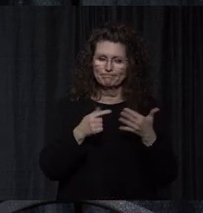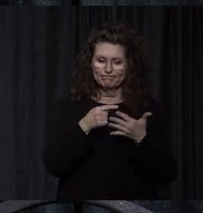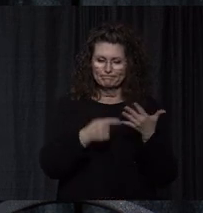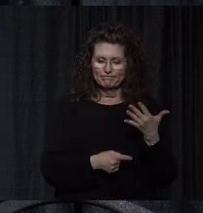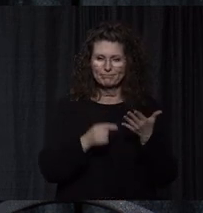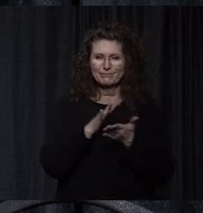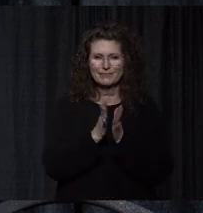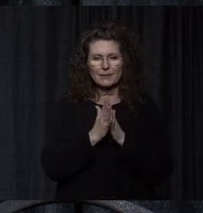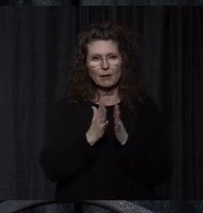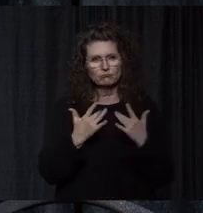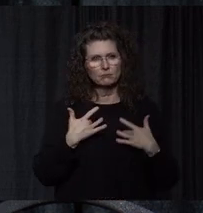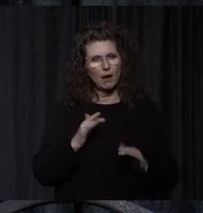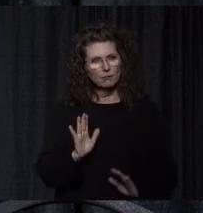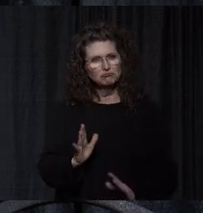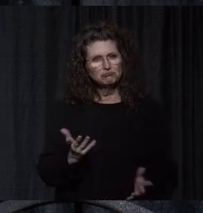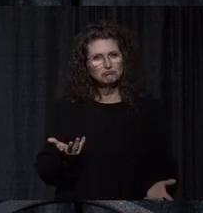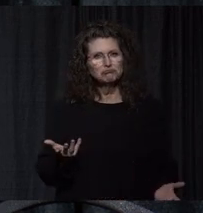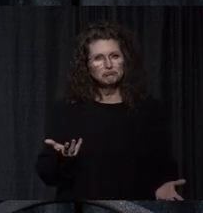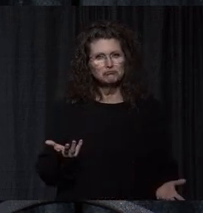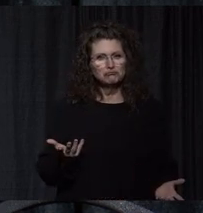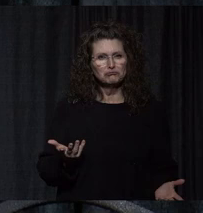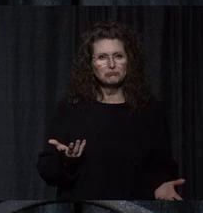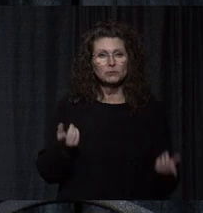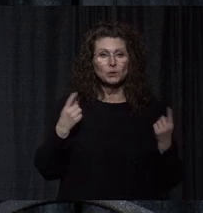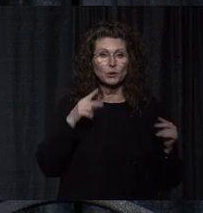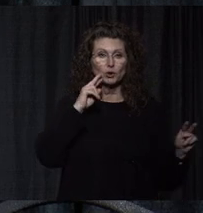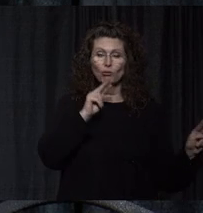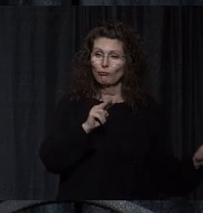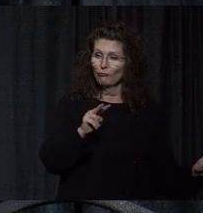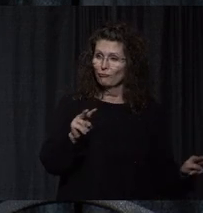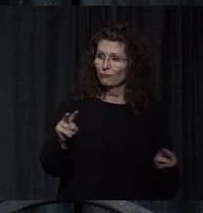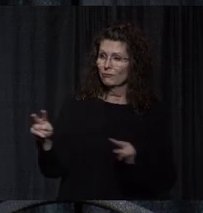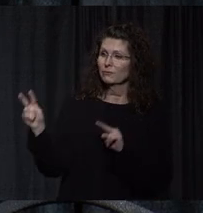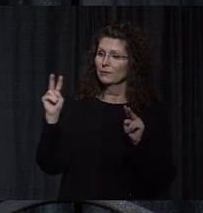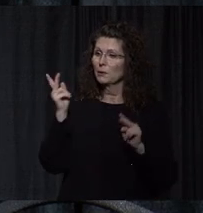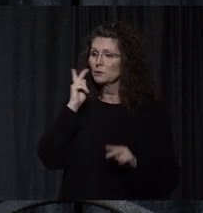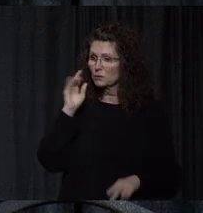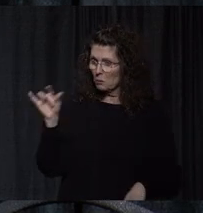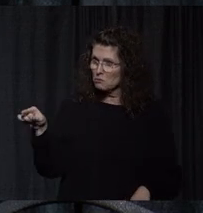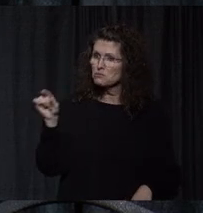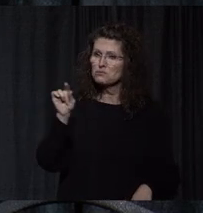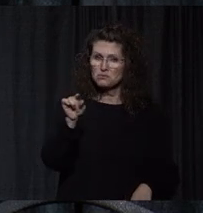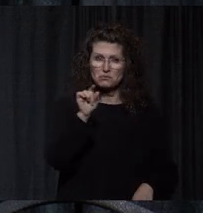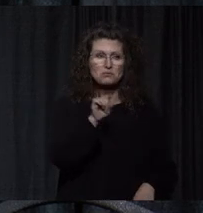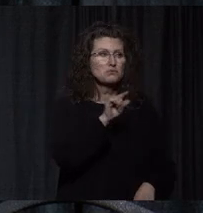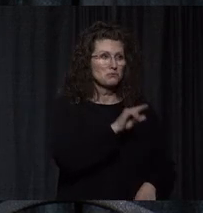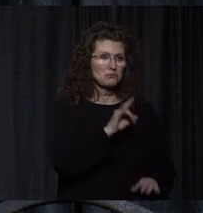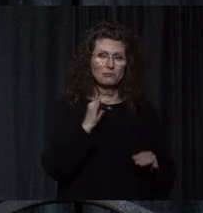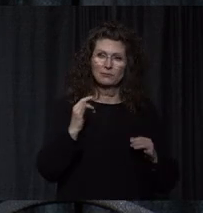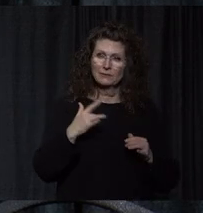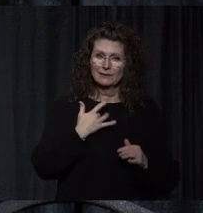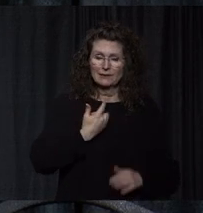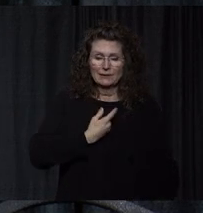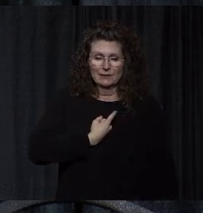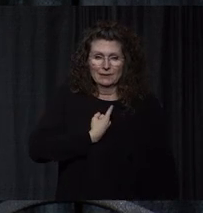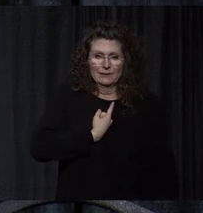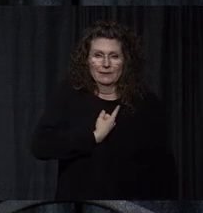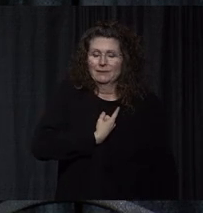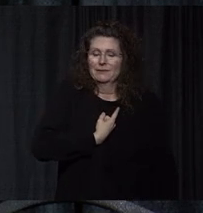when you look around, you can see others around you doing that work, right? And you don't feel so